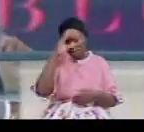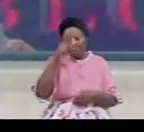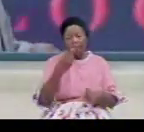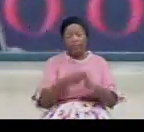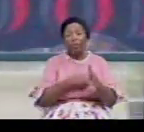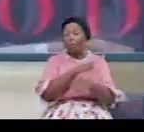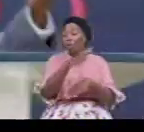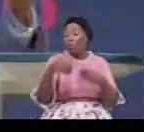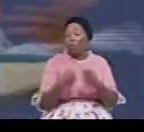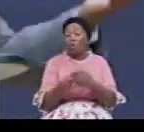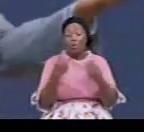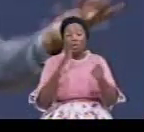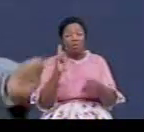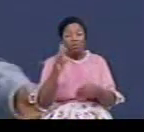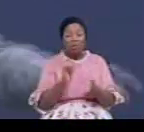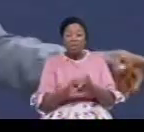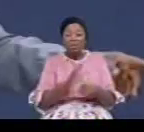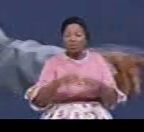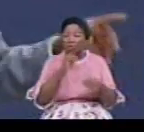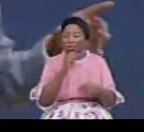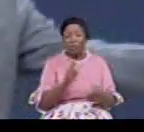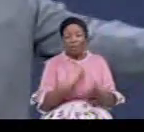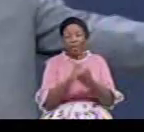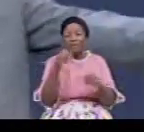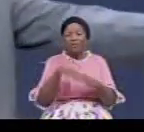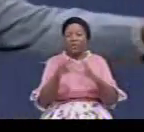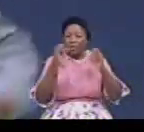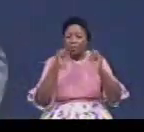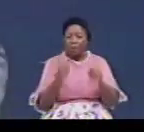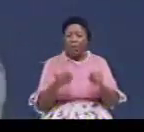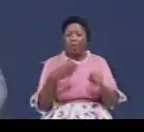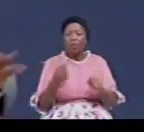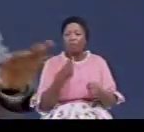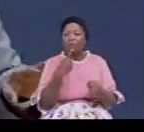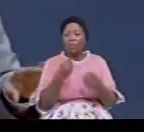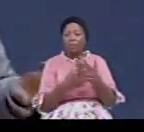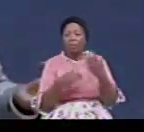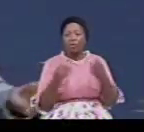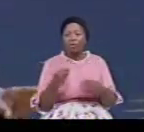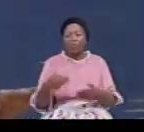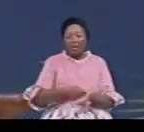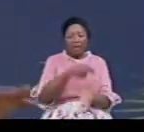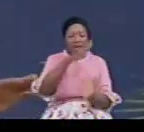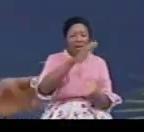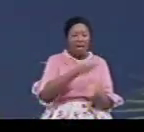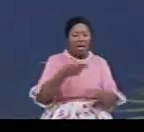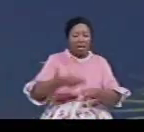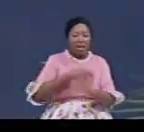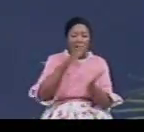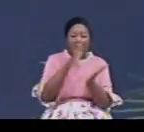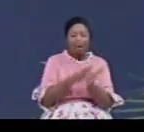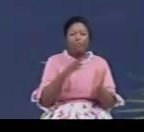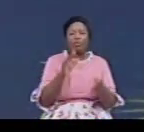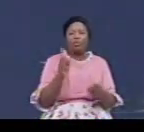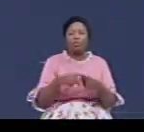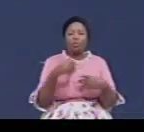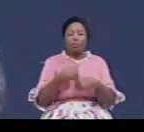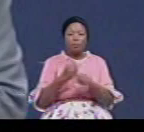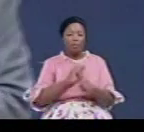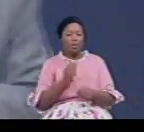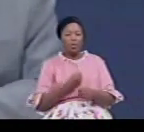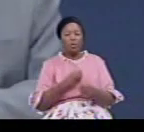not believe in the power of the blood of the Lamb to make us clean and make us free, he